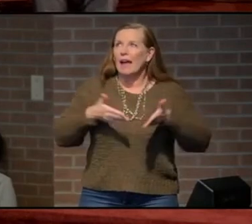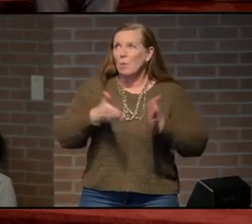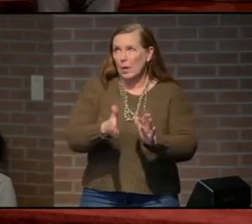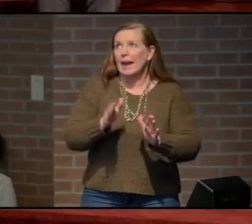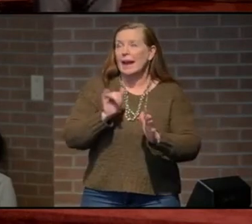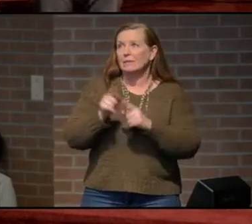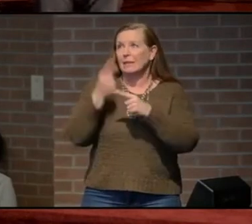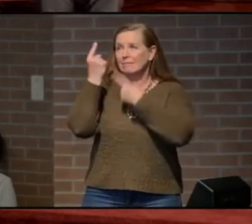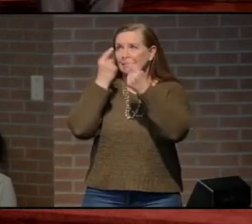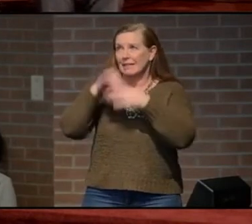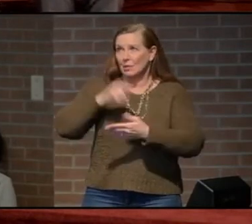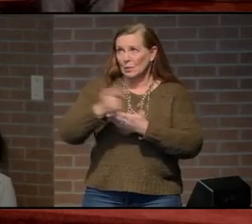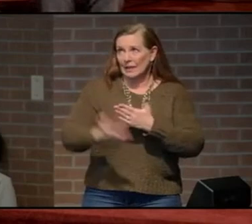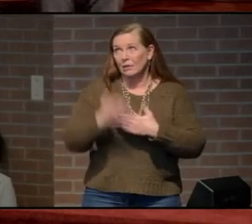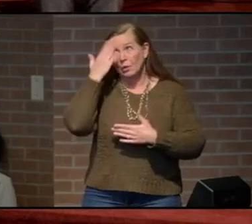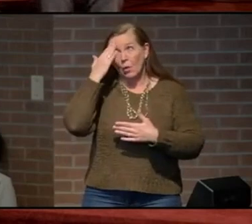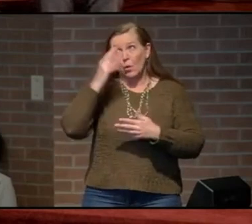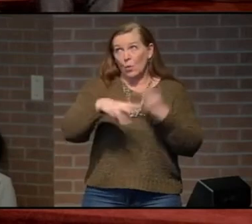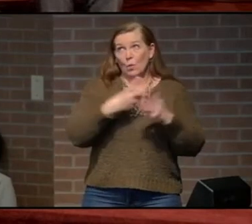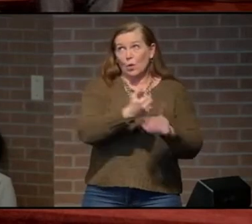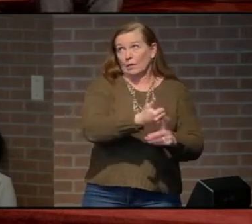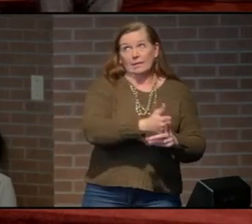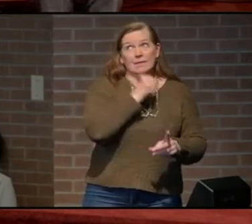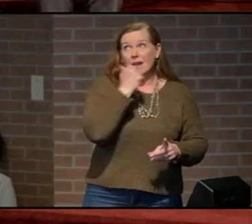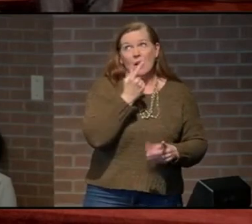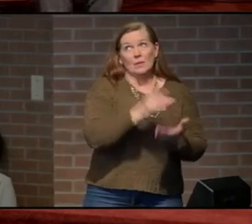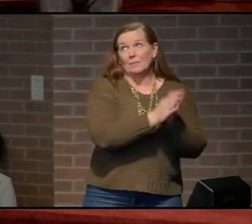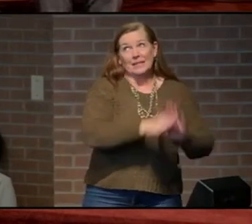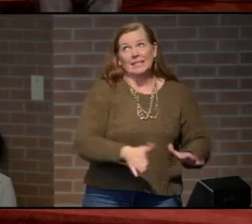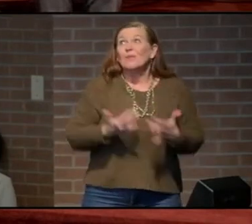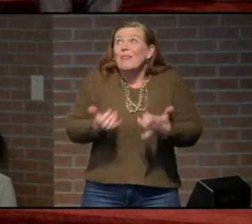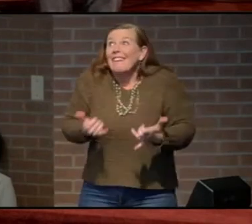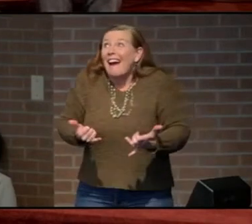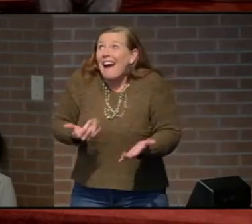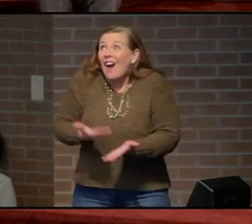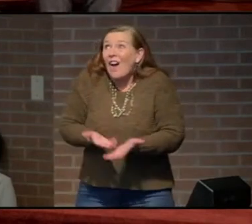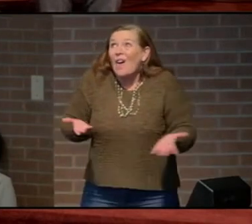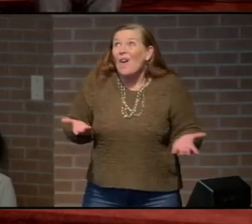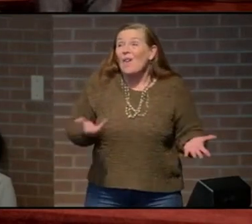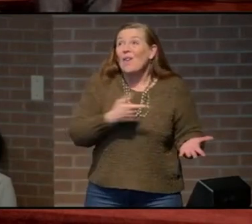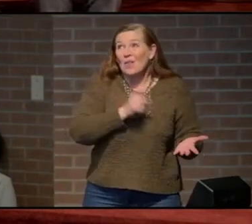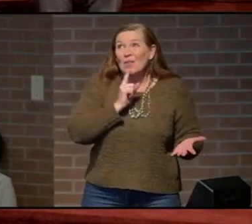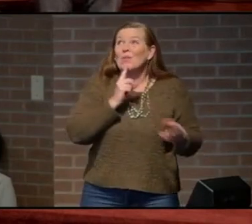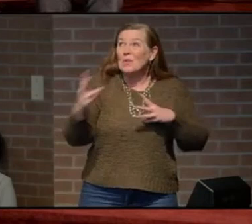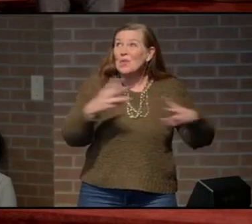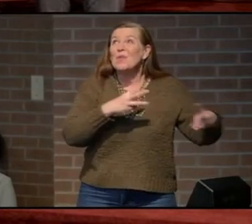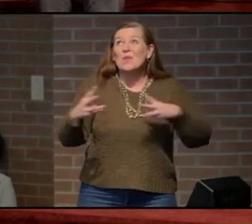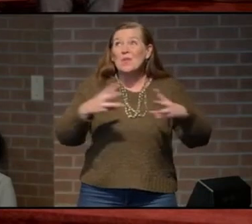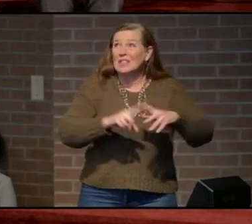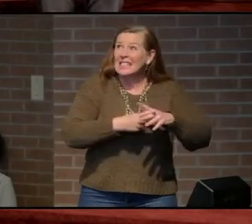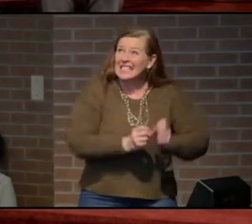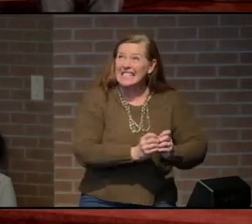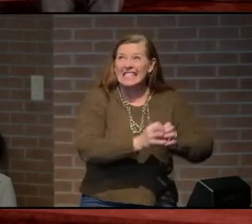Because we know that our world is not always at peace. Right now, in fact, there are wars